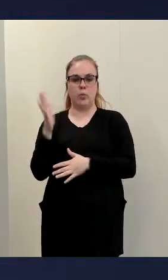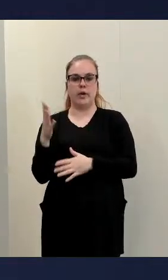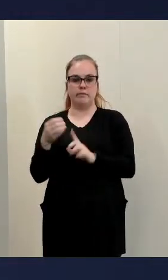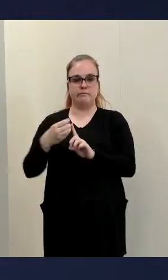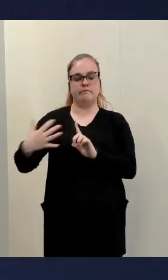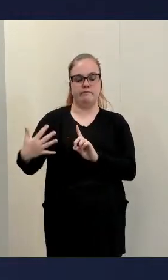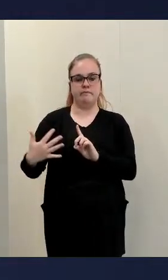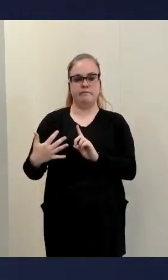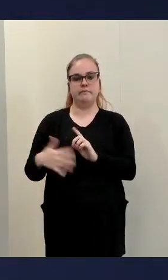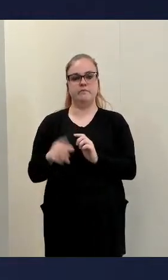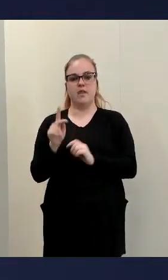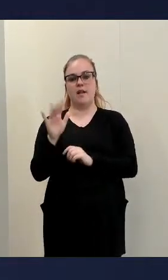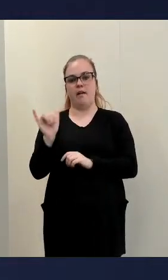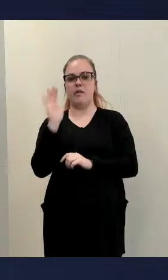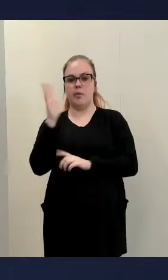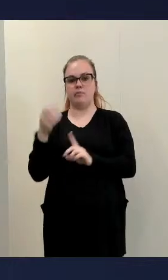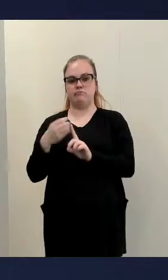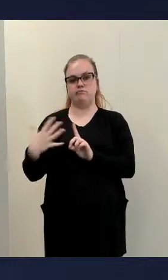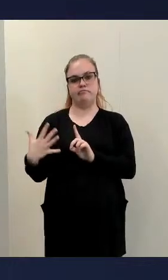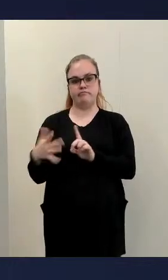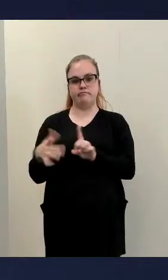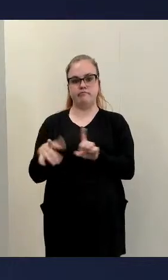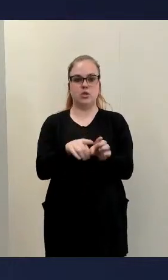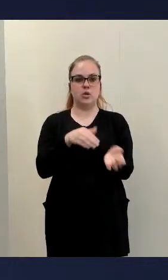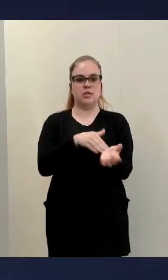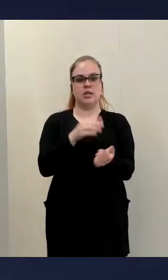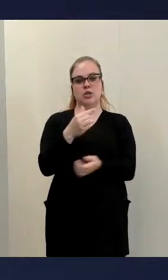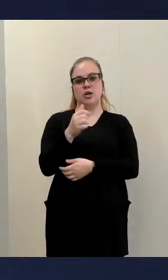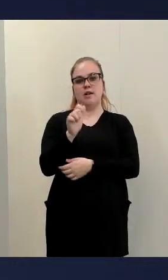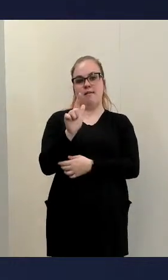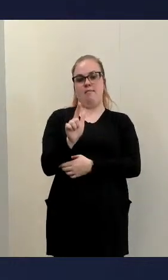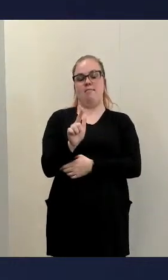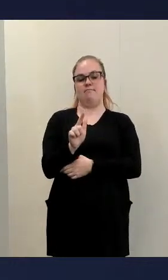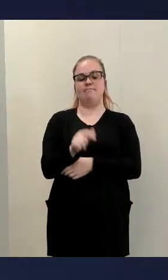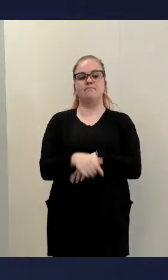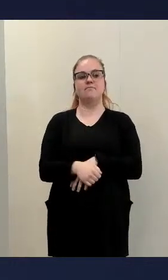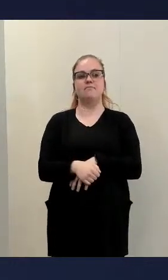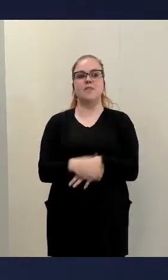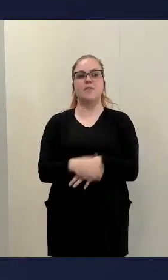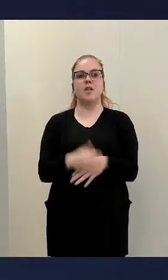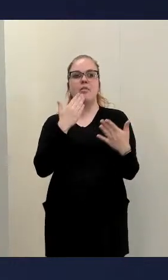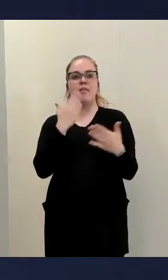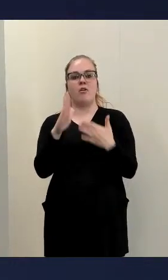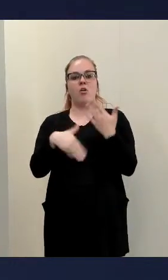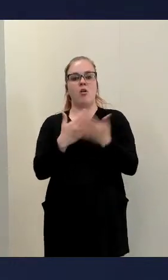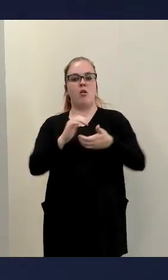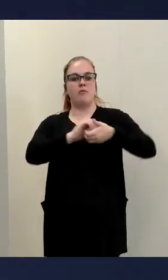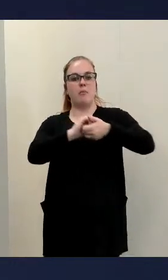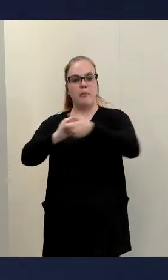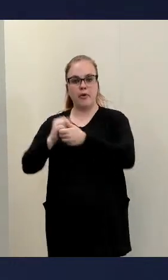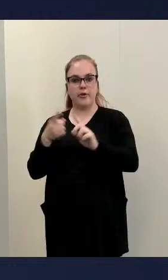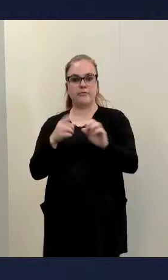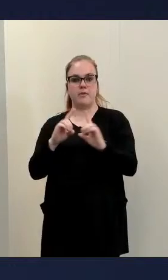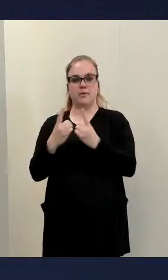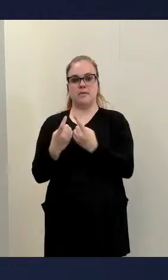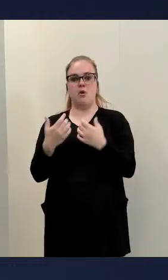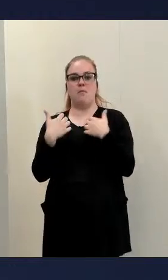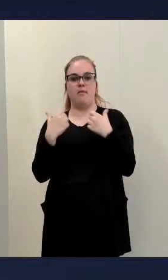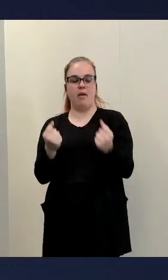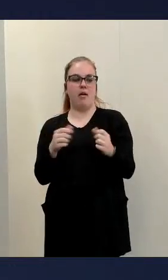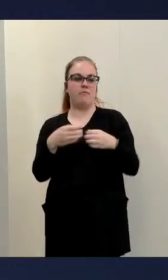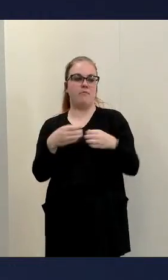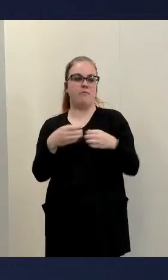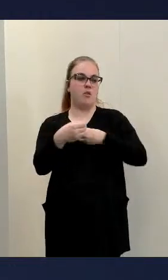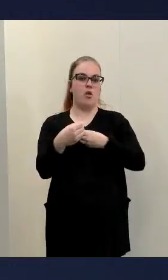to Kelly to talk a little bit more about that, as well as Dr. Gail. But I just want to thank all our partners in the Department of Health, the Office of